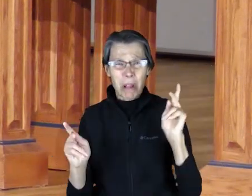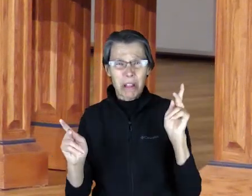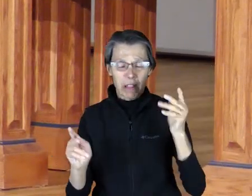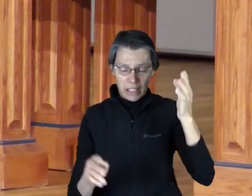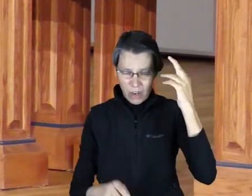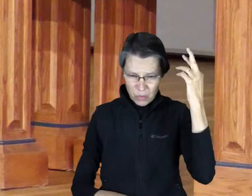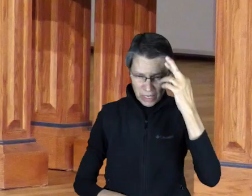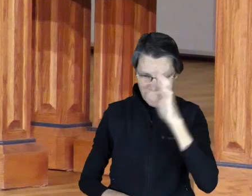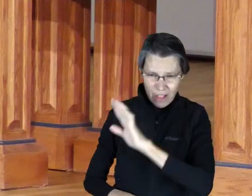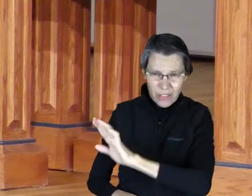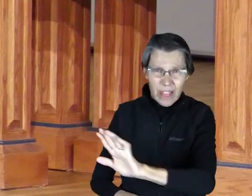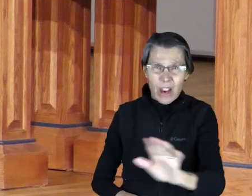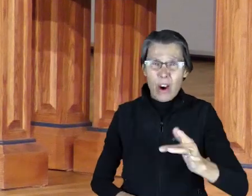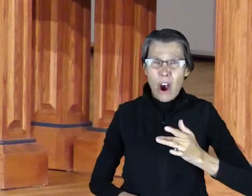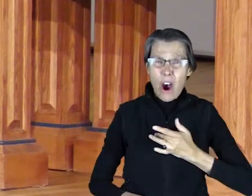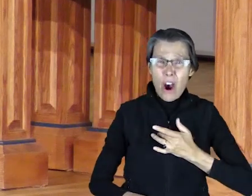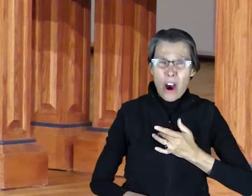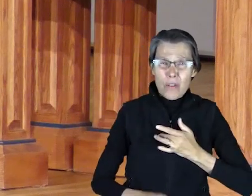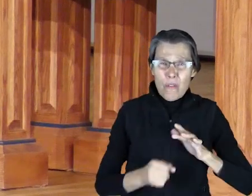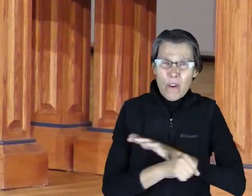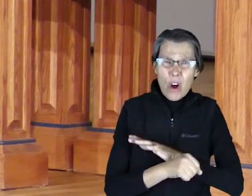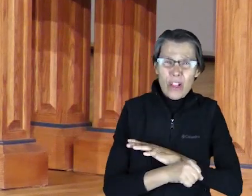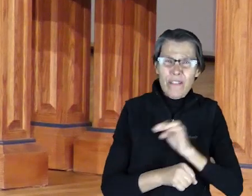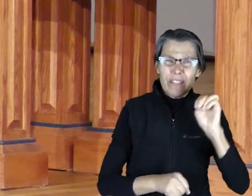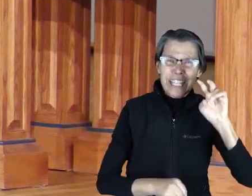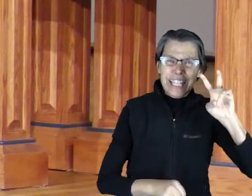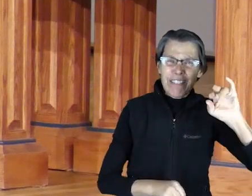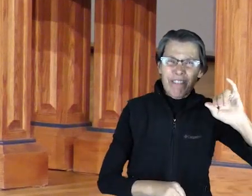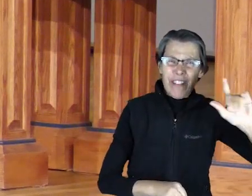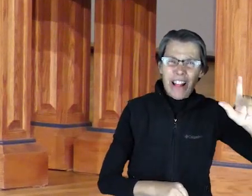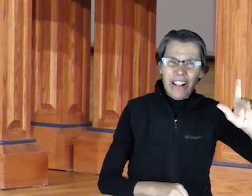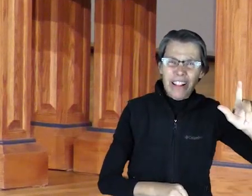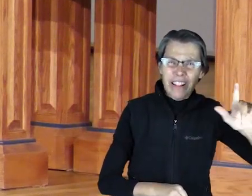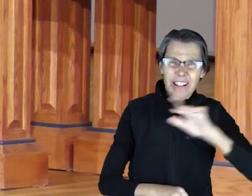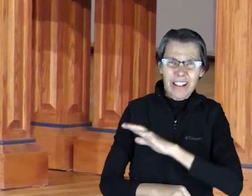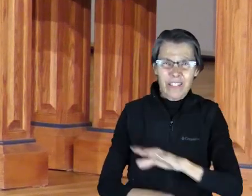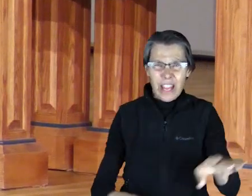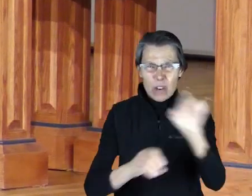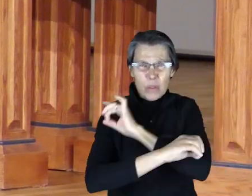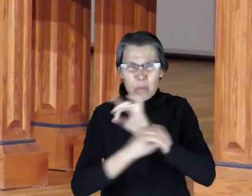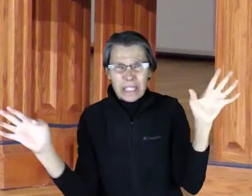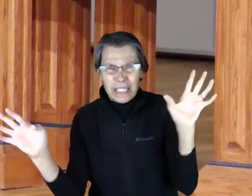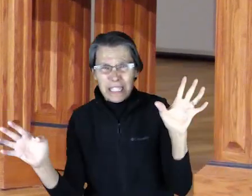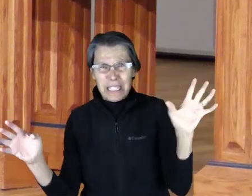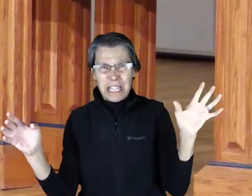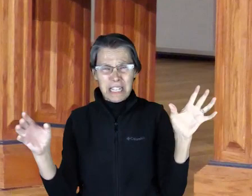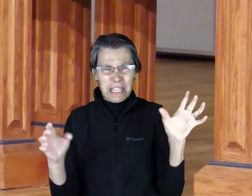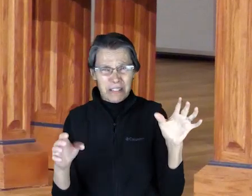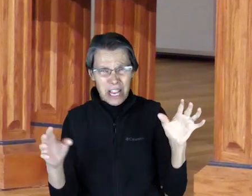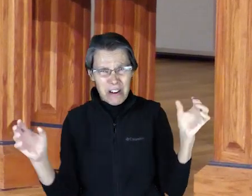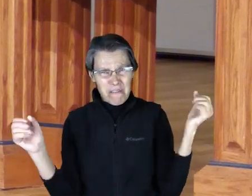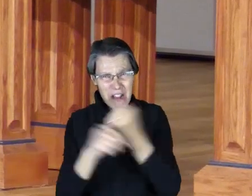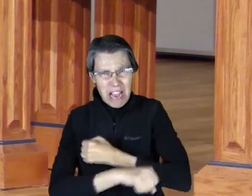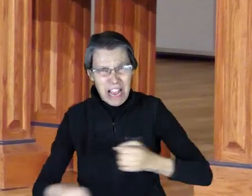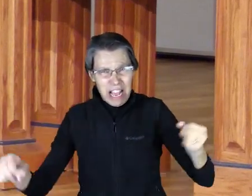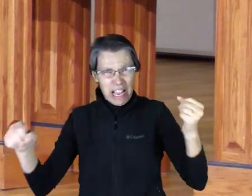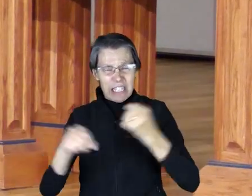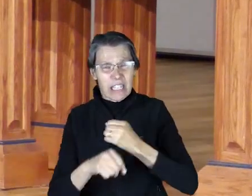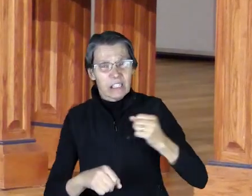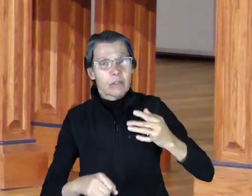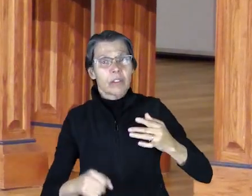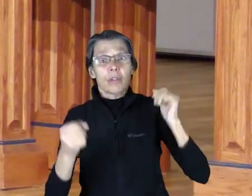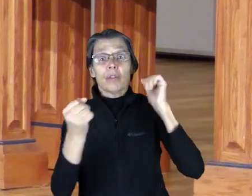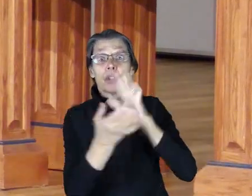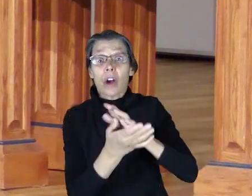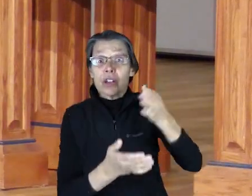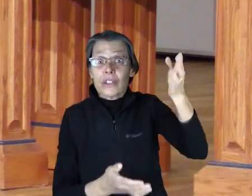thoughts of their hearts were only evil continuously. And their wickedness and violence grieved God to God's heart.